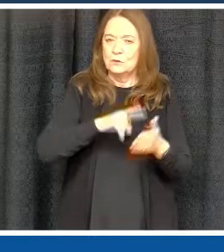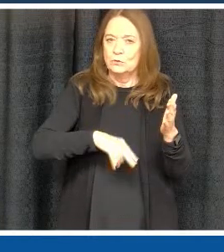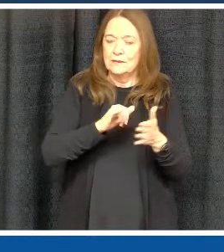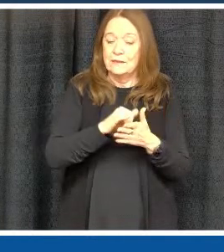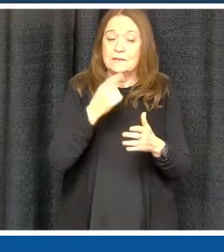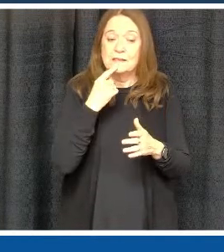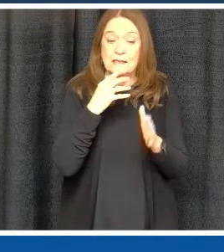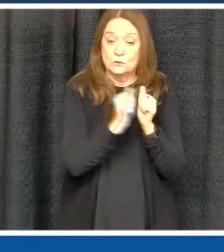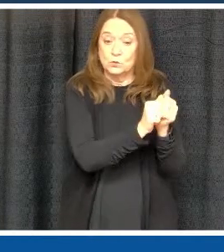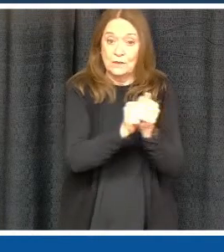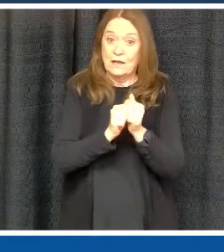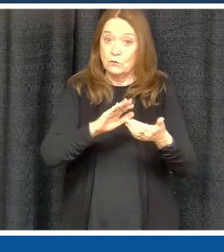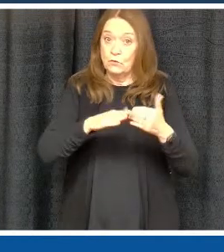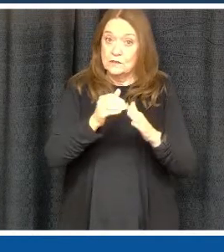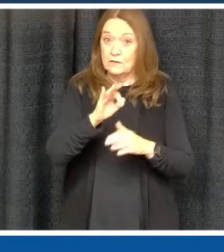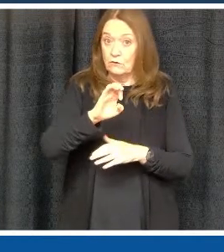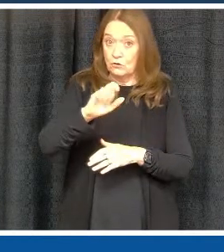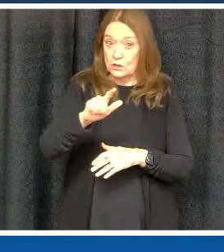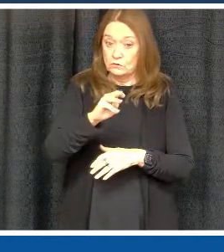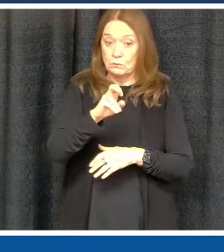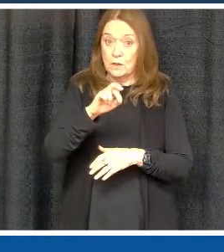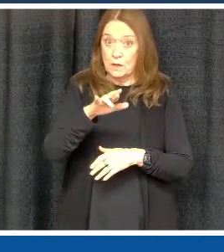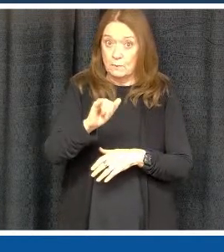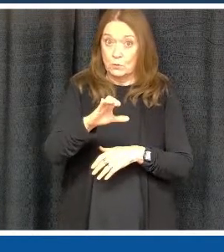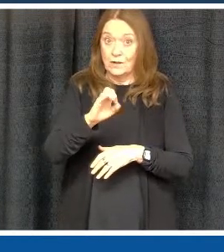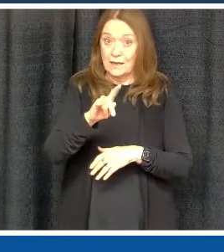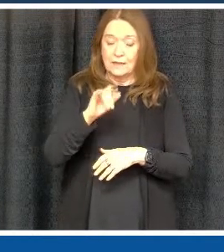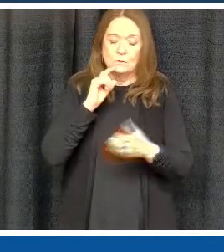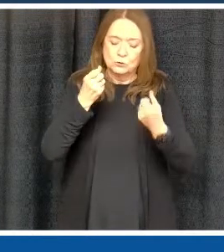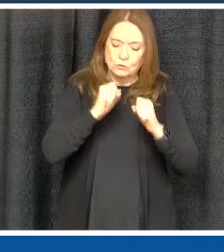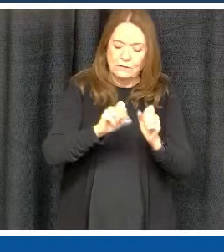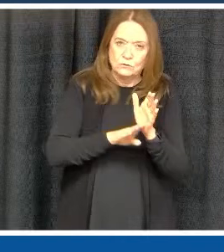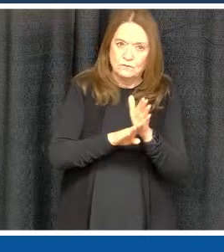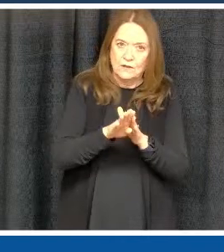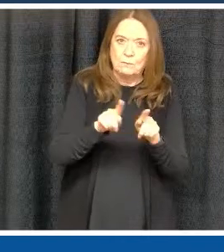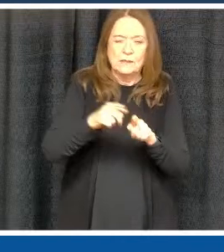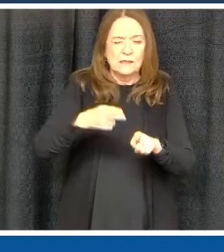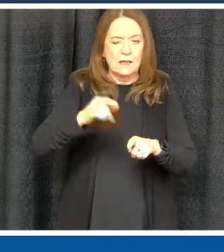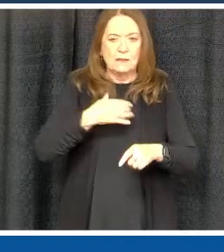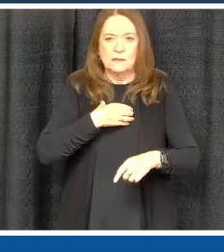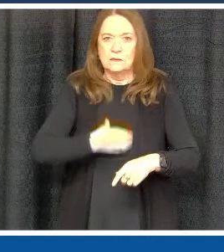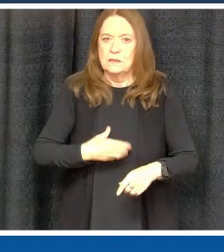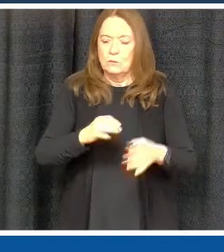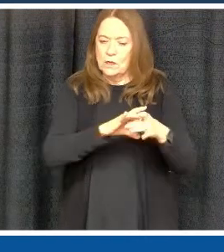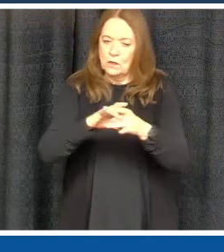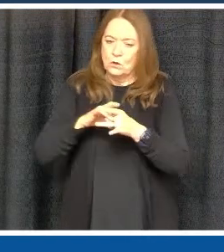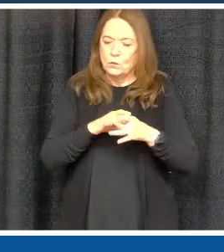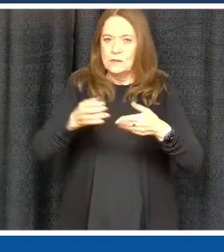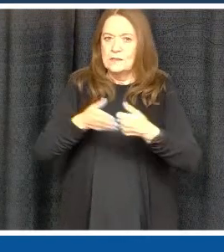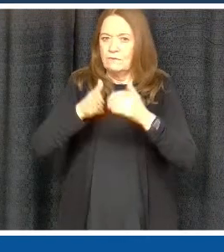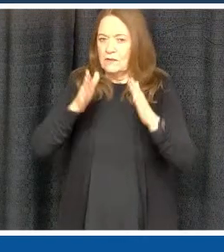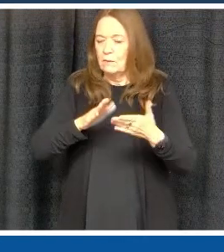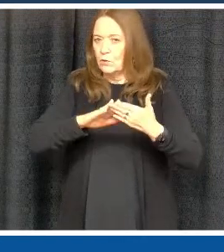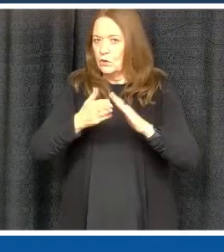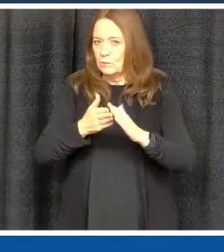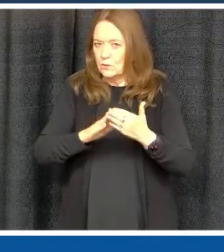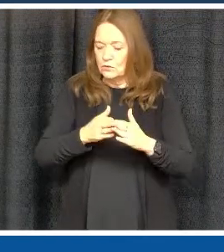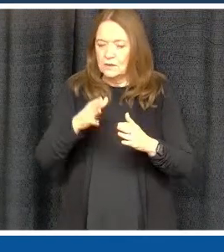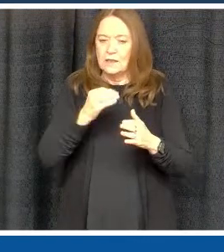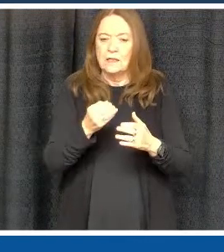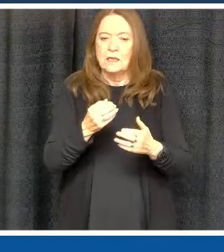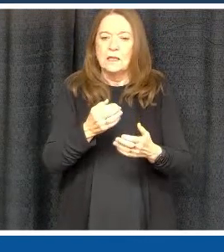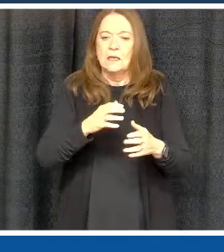says, together, the city of Clarksville and Montgomery County will strive to develop as a highly desirable and cohesive neighbor community,